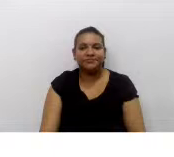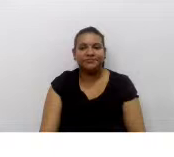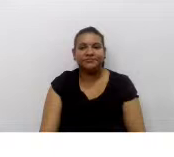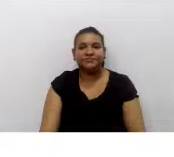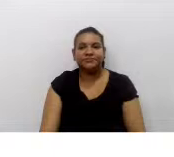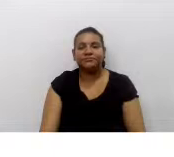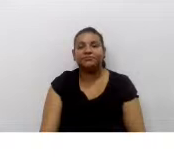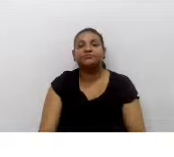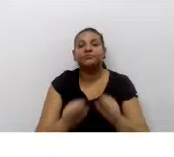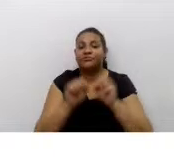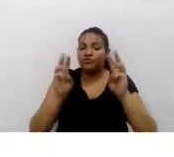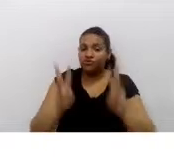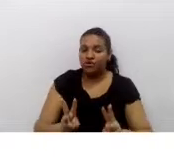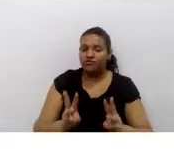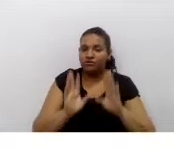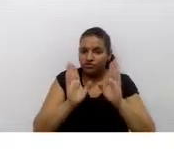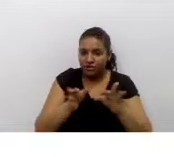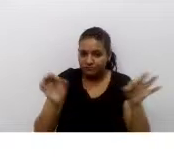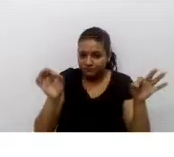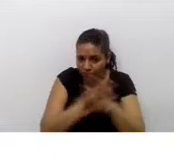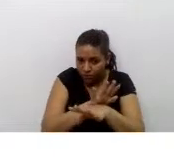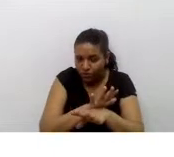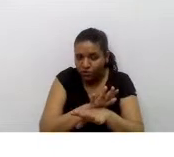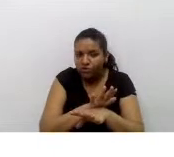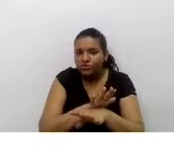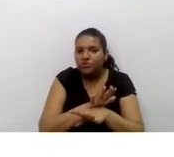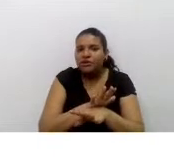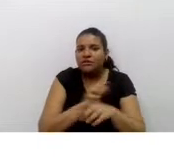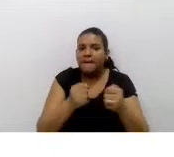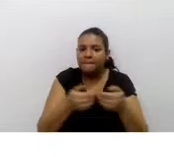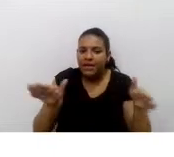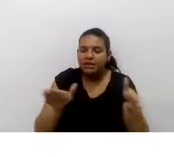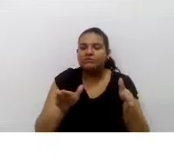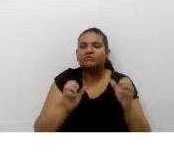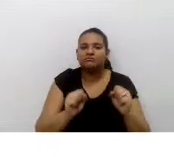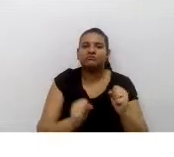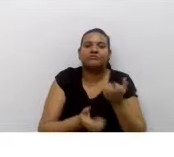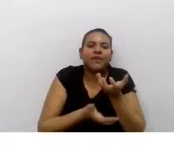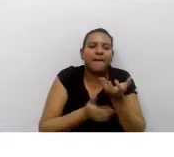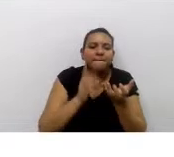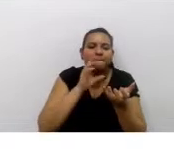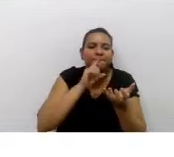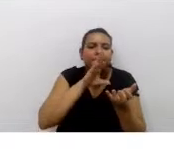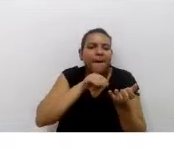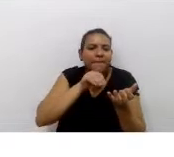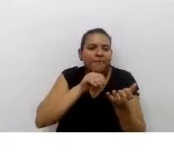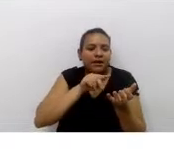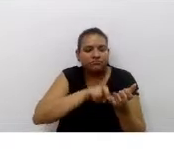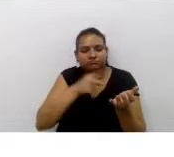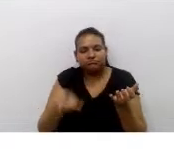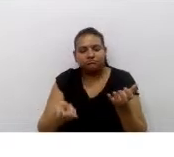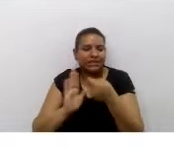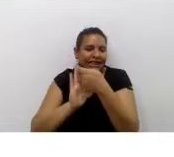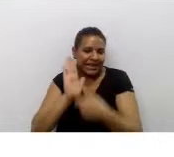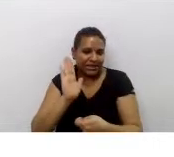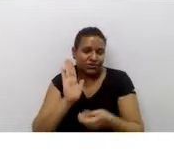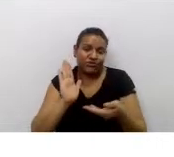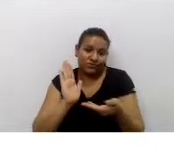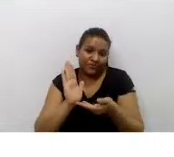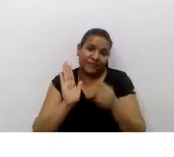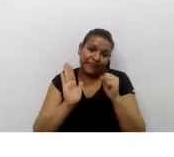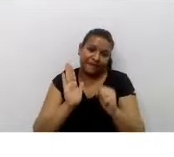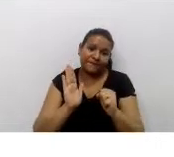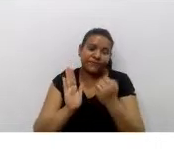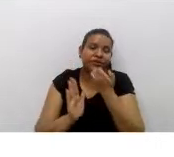turn your audio, your speaking, into text. It'll write a transcript for you. And that could be very useful to introduce